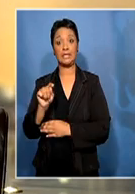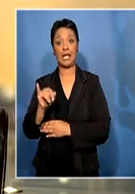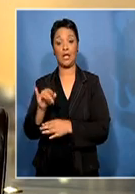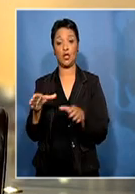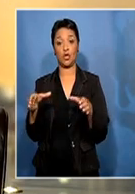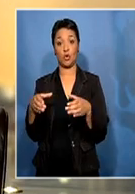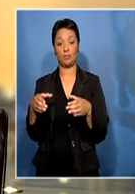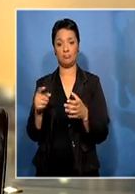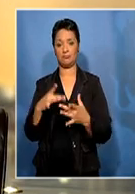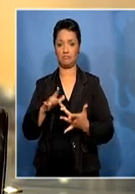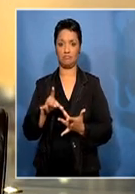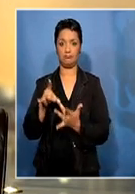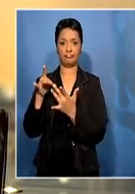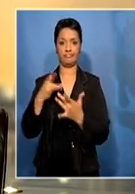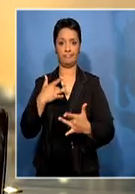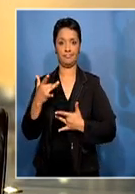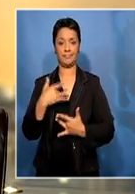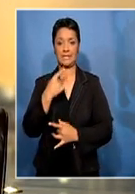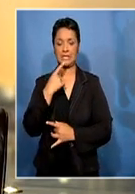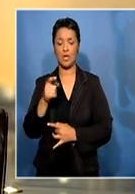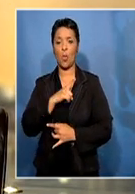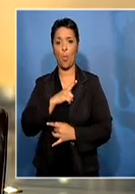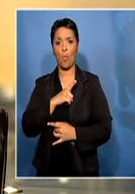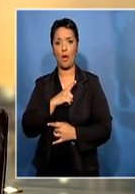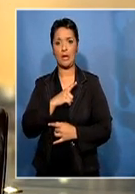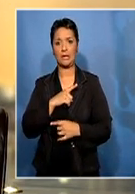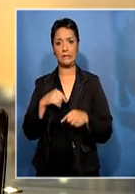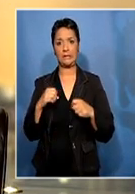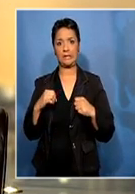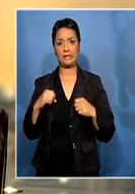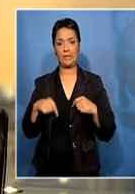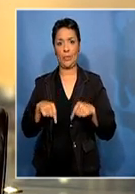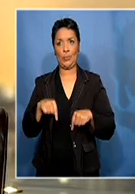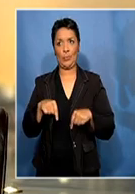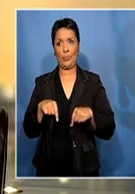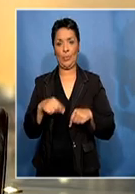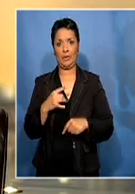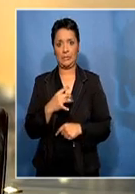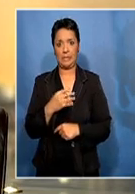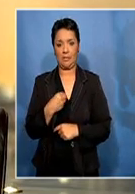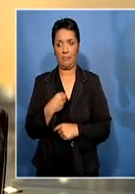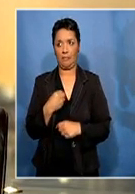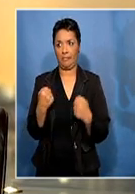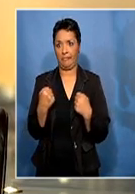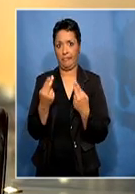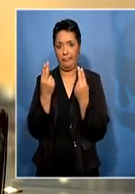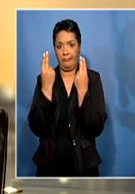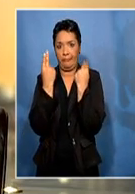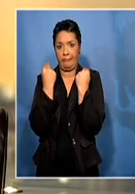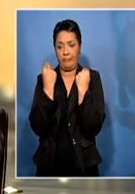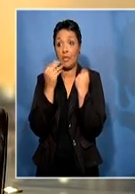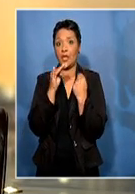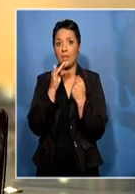LGBTI group, they said it's because they are afraid. So it is clear that they do not know about